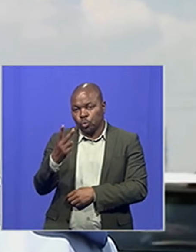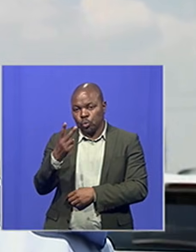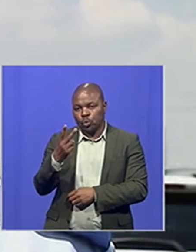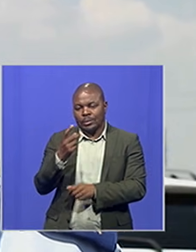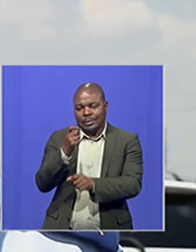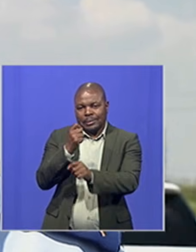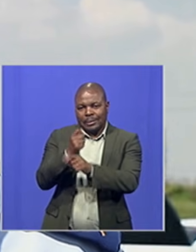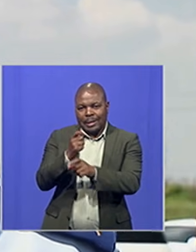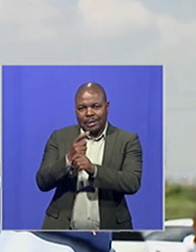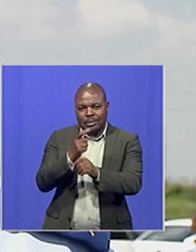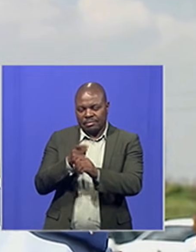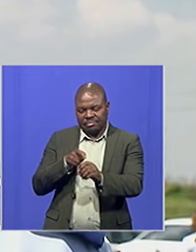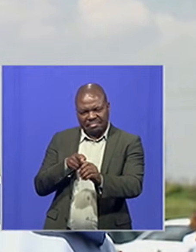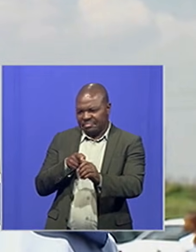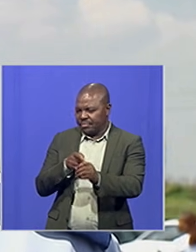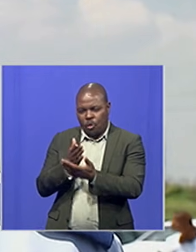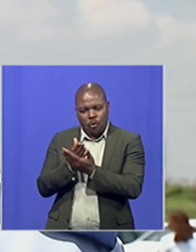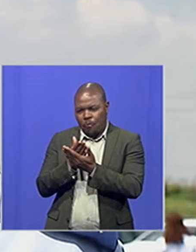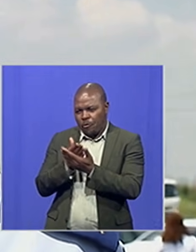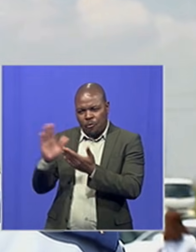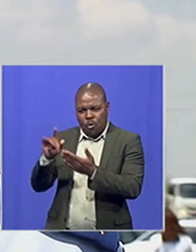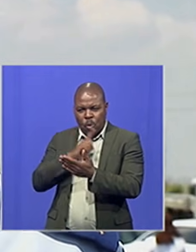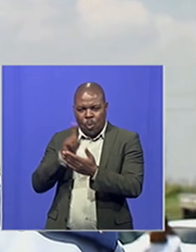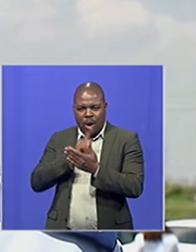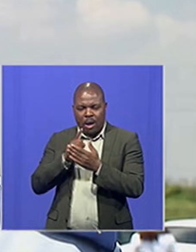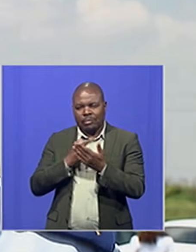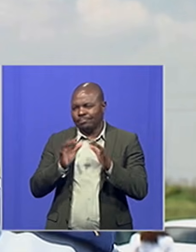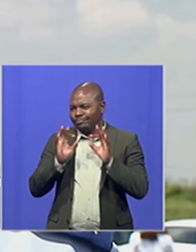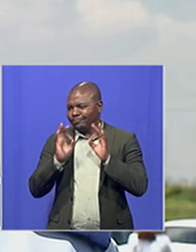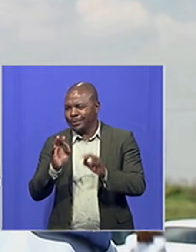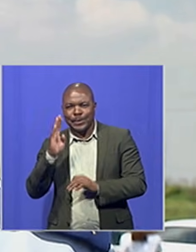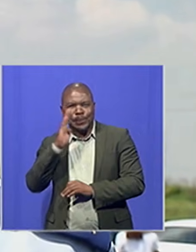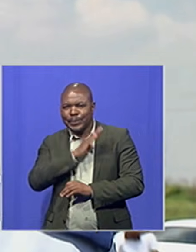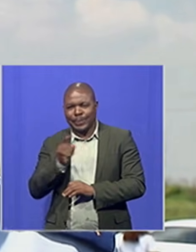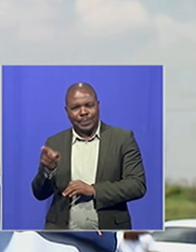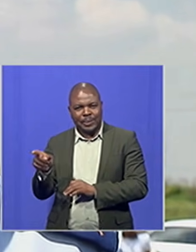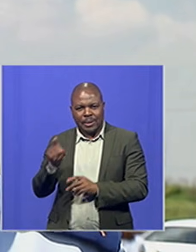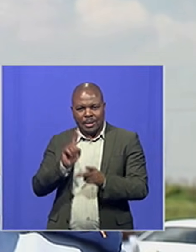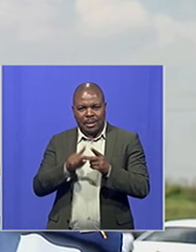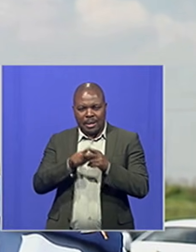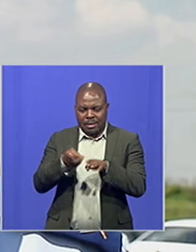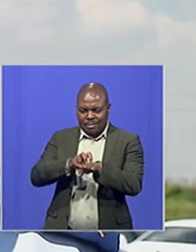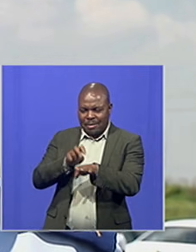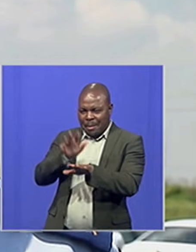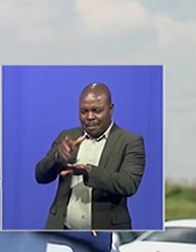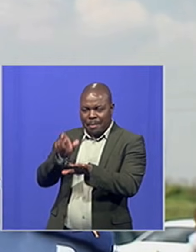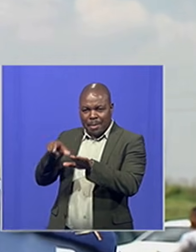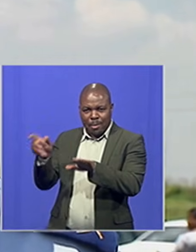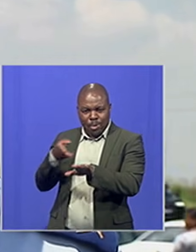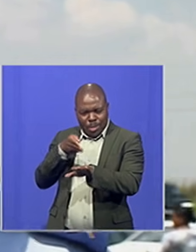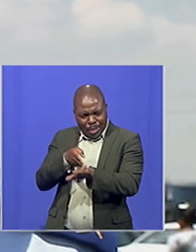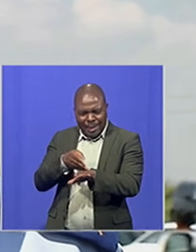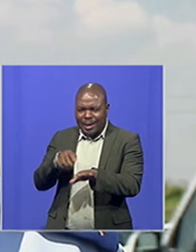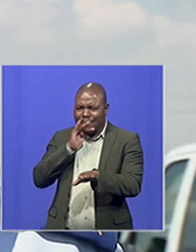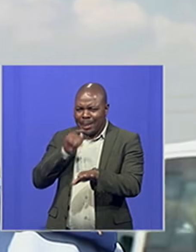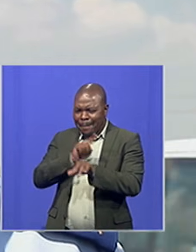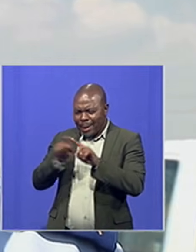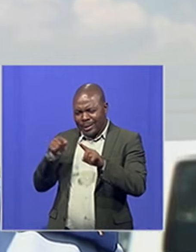discontinued for being unroadworthy, for being moving coffins to our people who are their